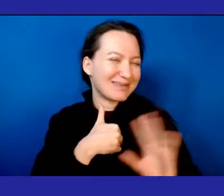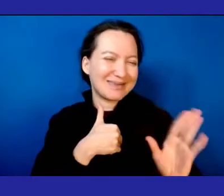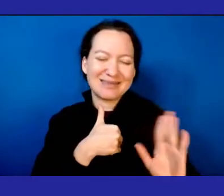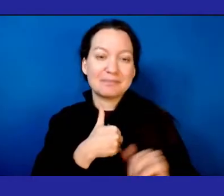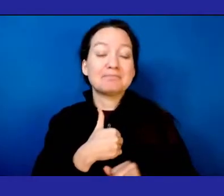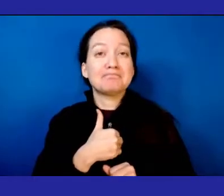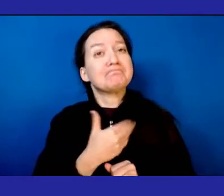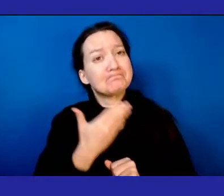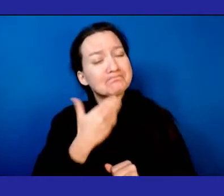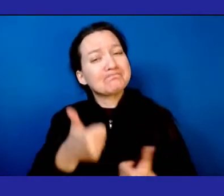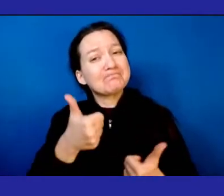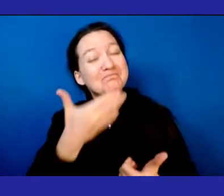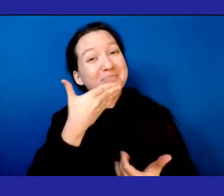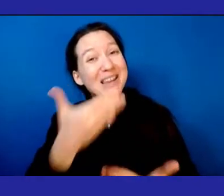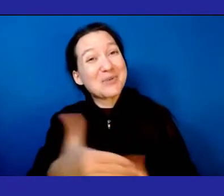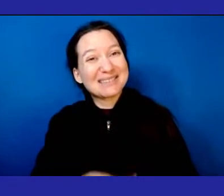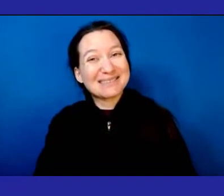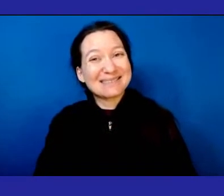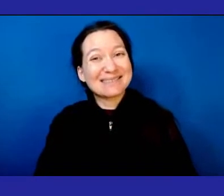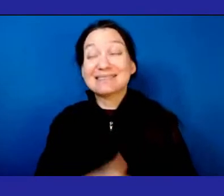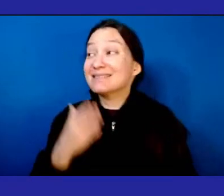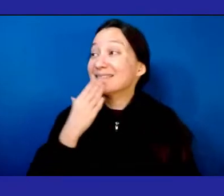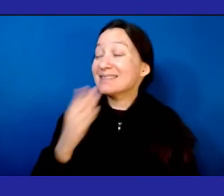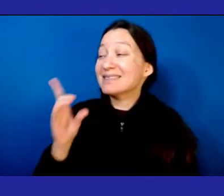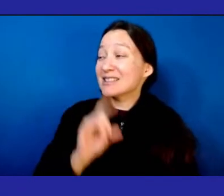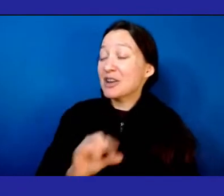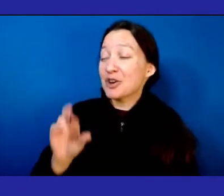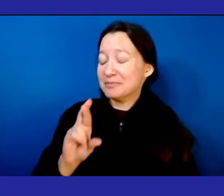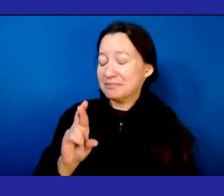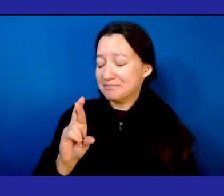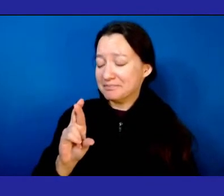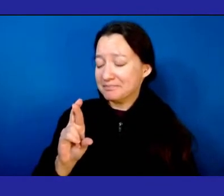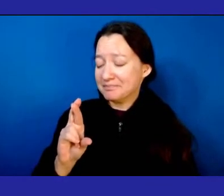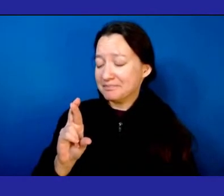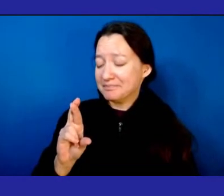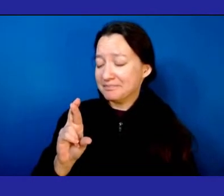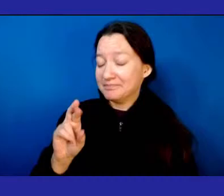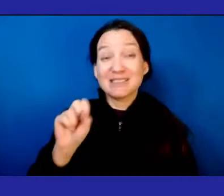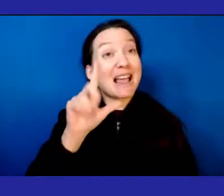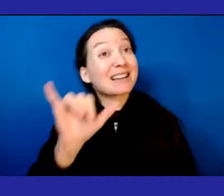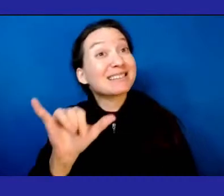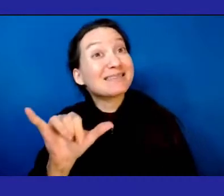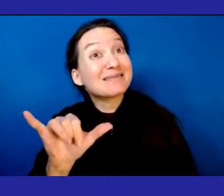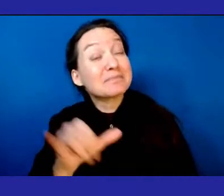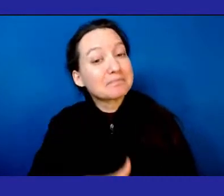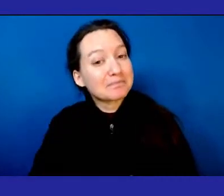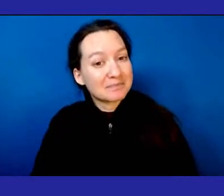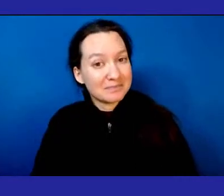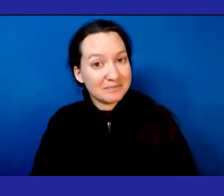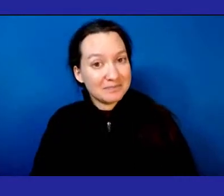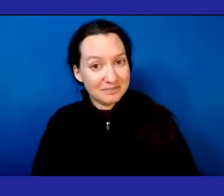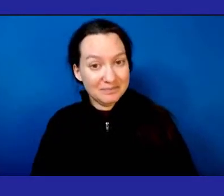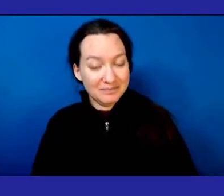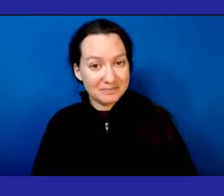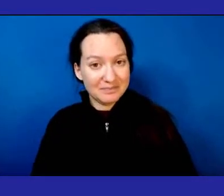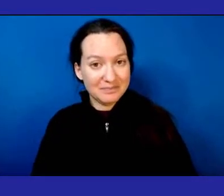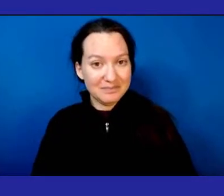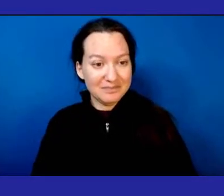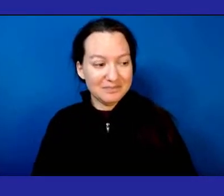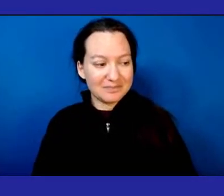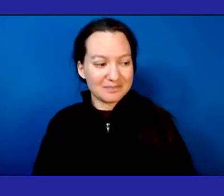very good, thank you. Thank you, Dr. Sally. Just a question. You